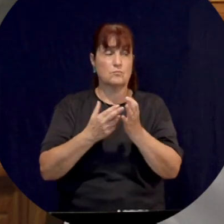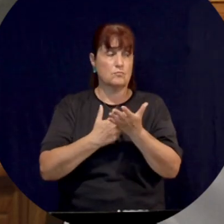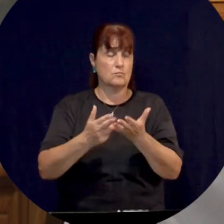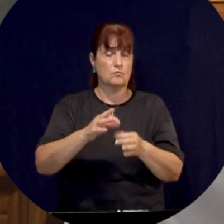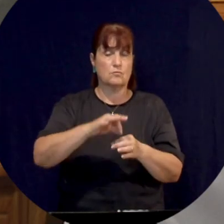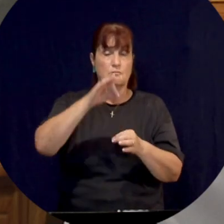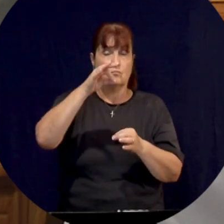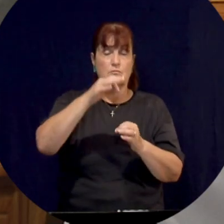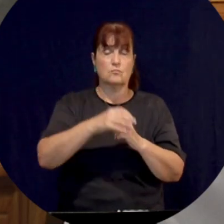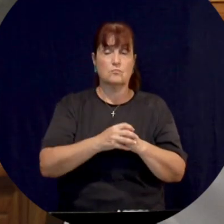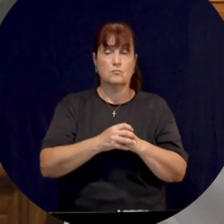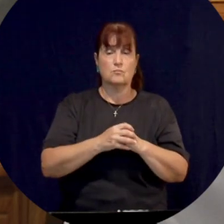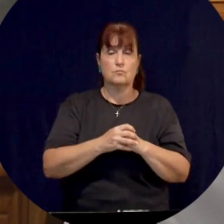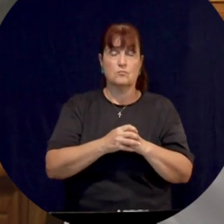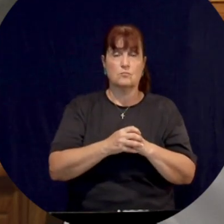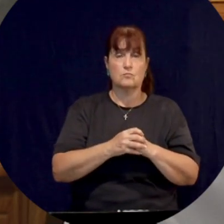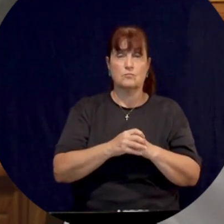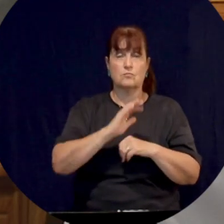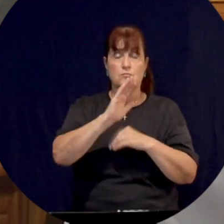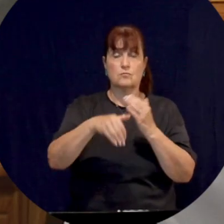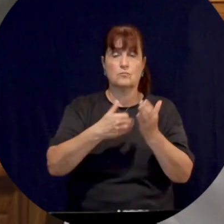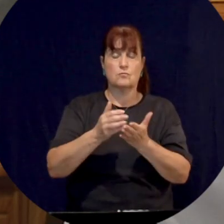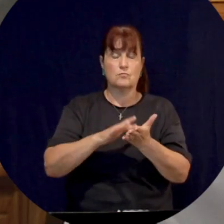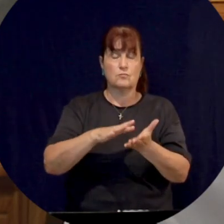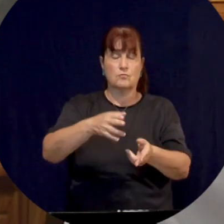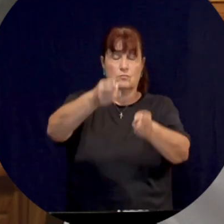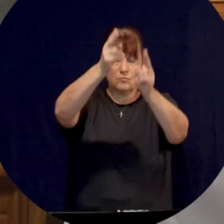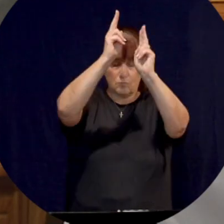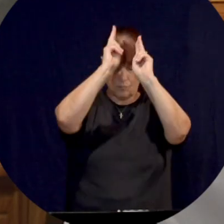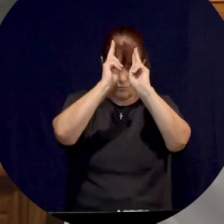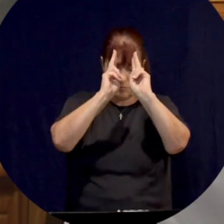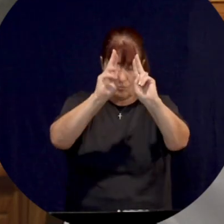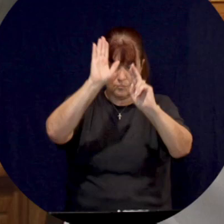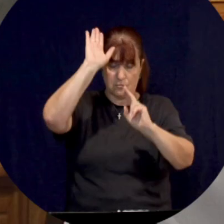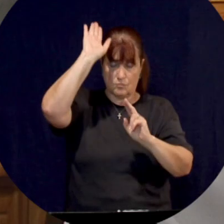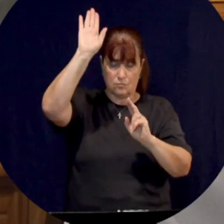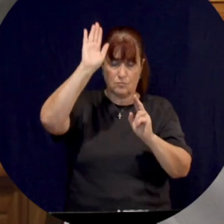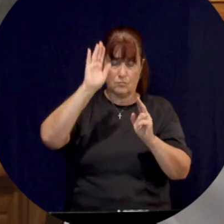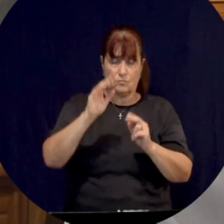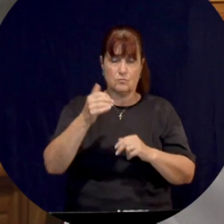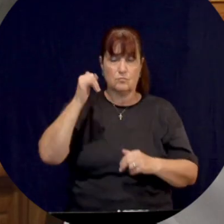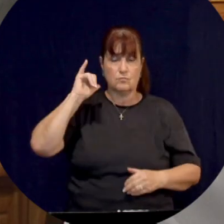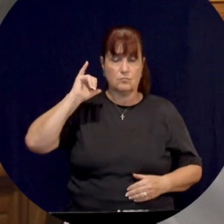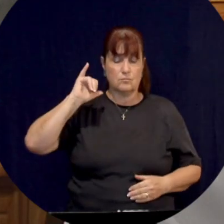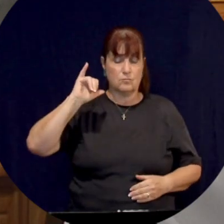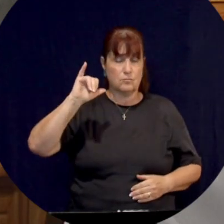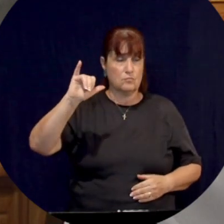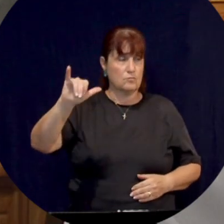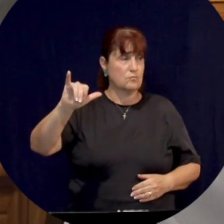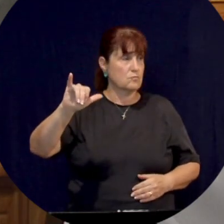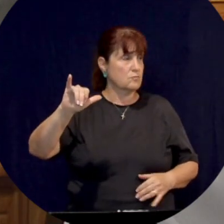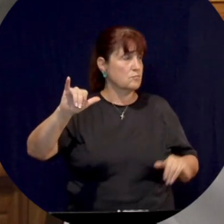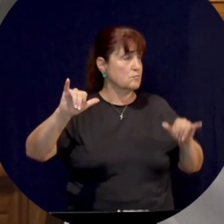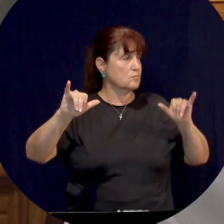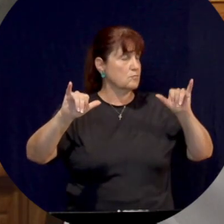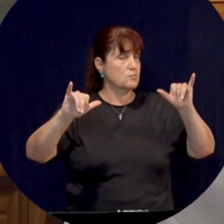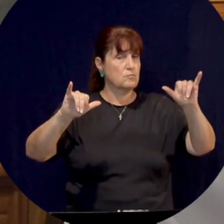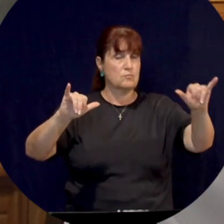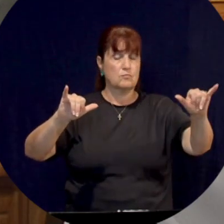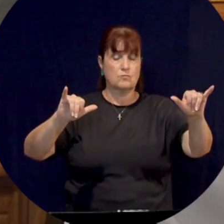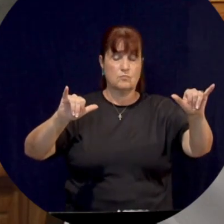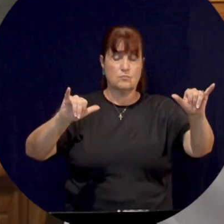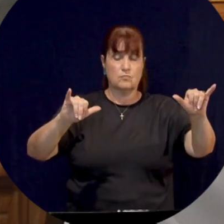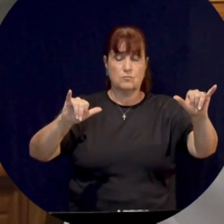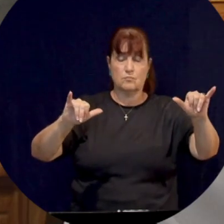the unity of the Holy Spirit, all glory and honor is yours